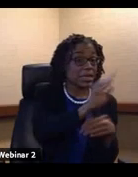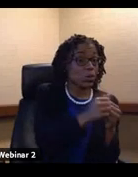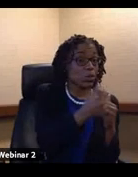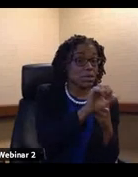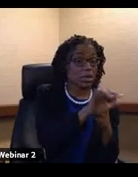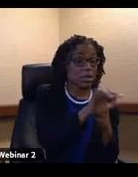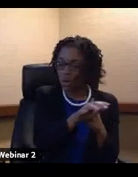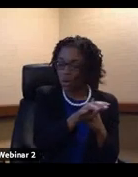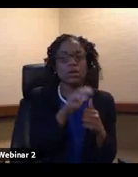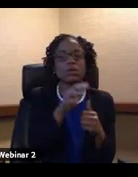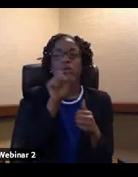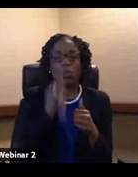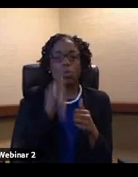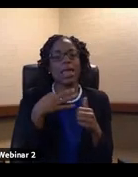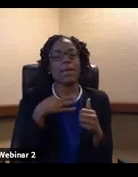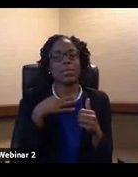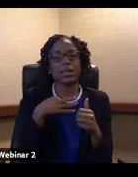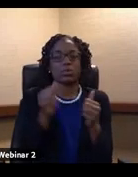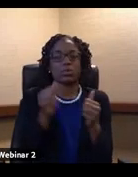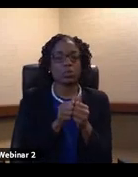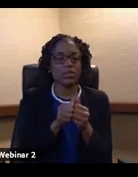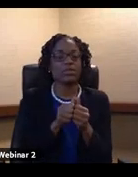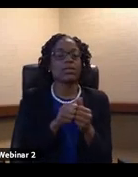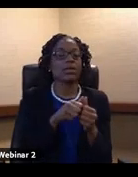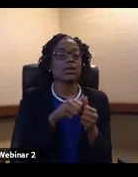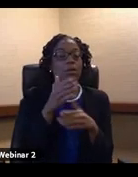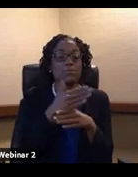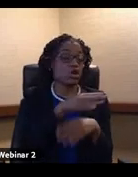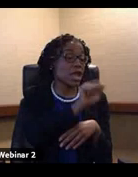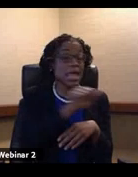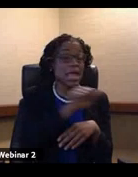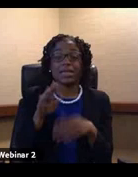the applicant and partner A and B together.